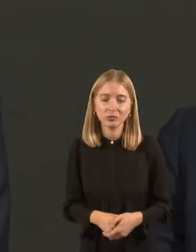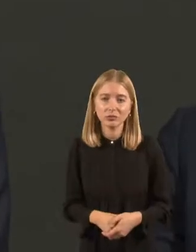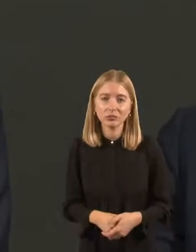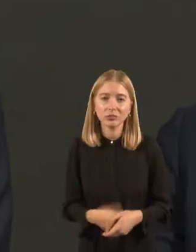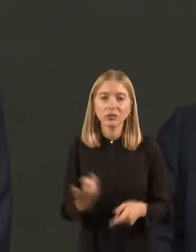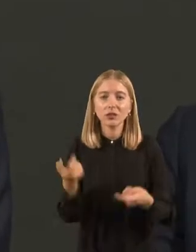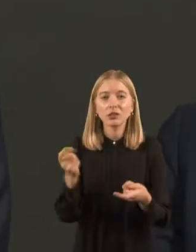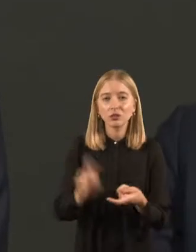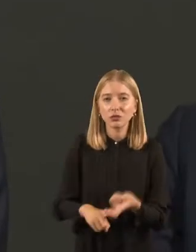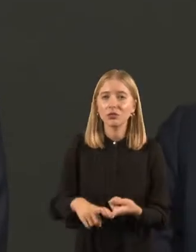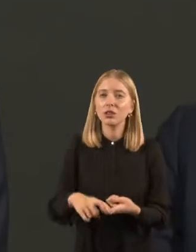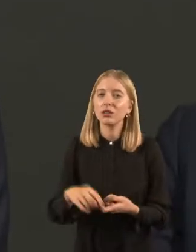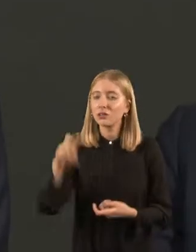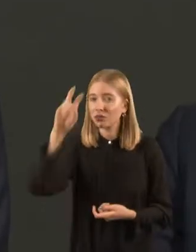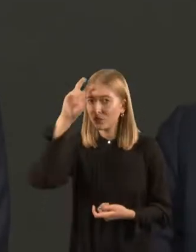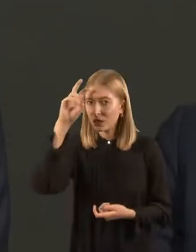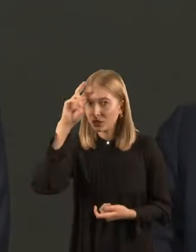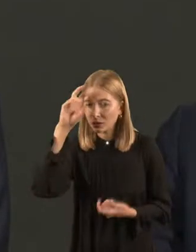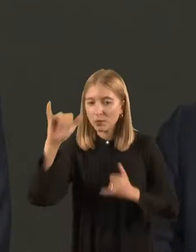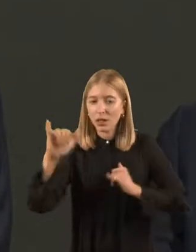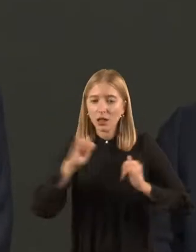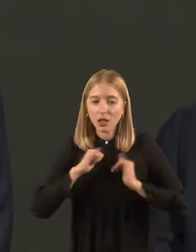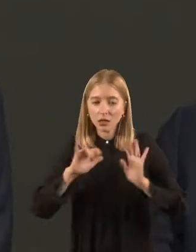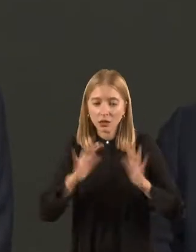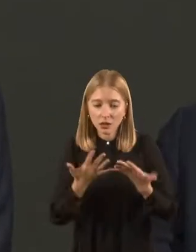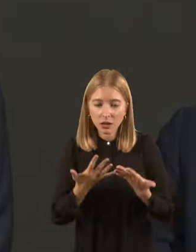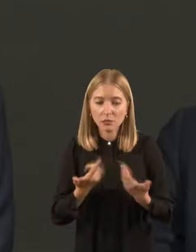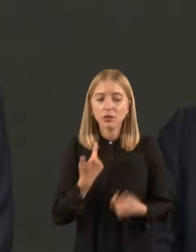imagine their life without a private car.